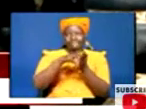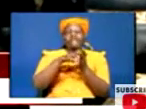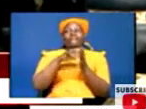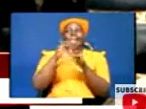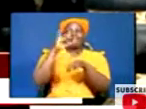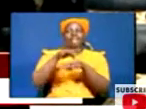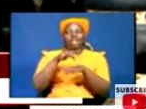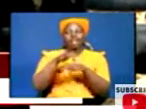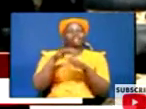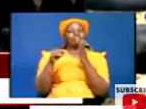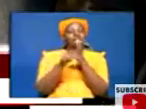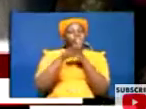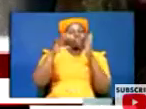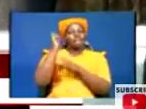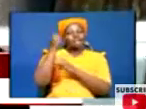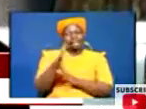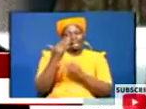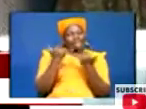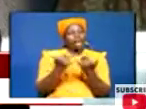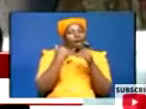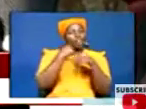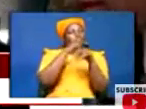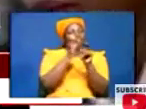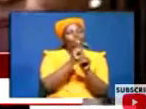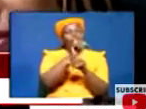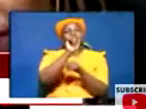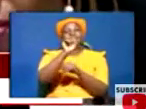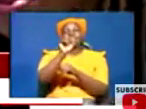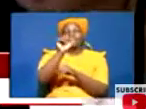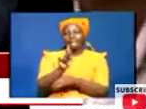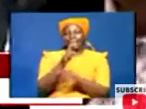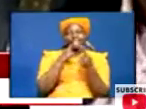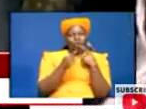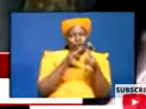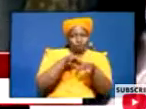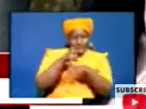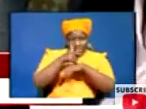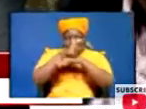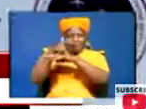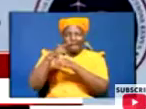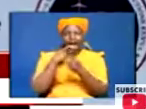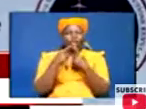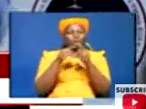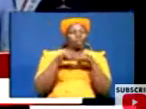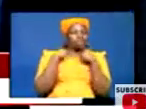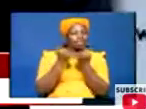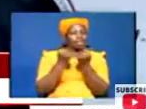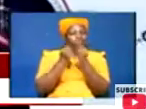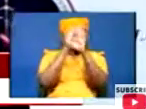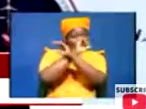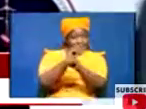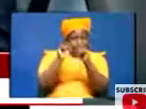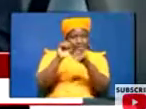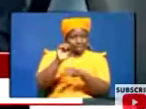drawn the attention of the Law Society of Kenya. We will... During a media briefing, the Society's President, Erick Theuri, wants